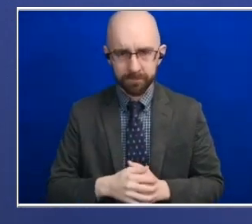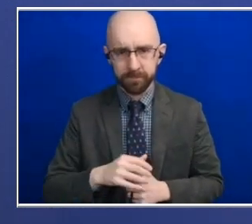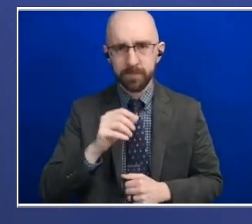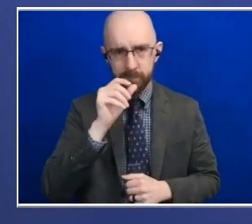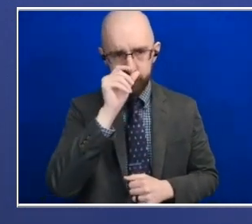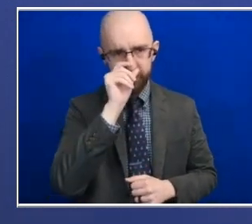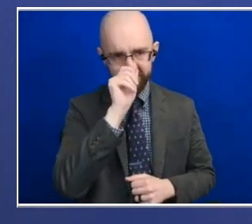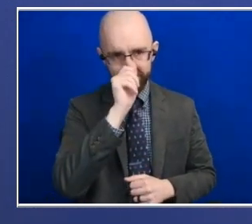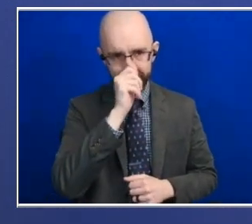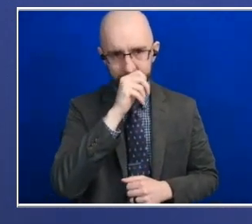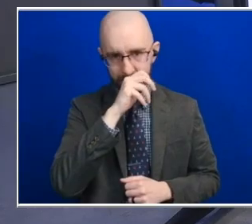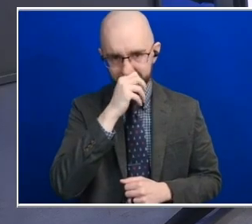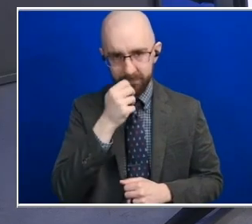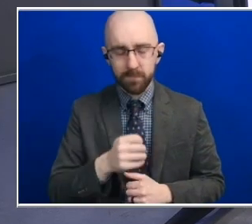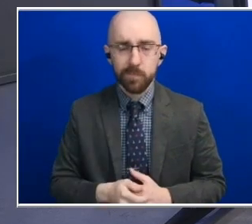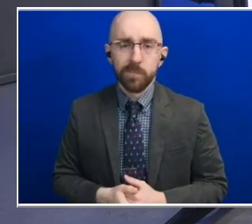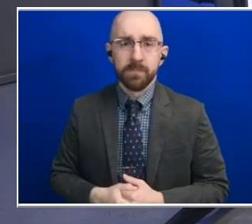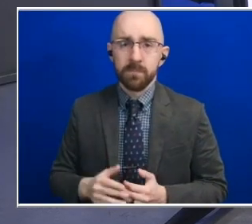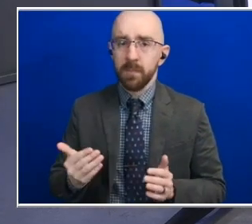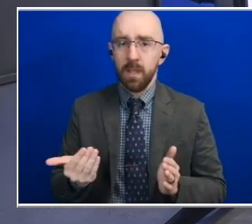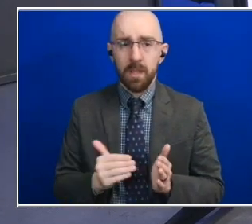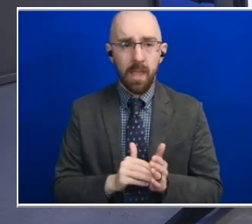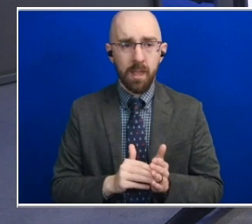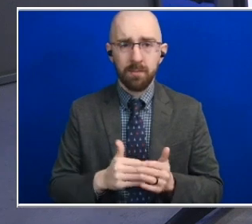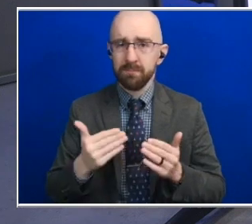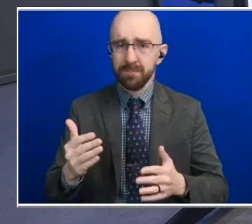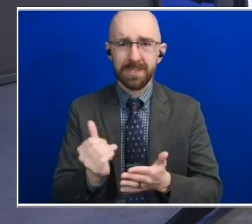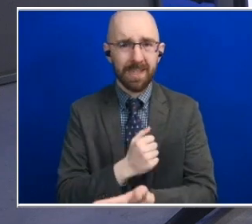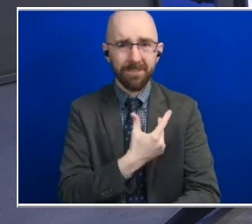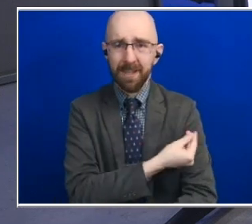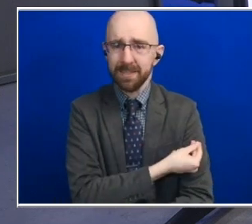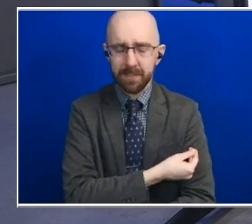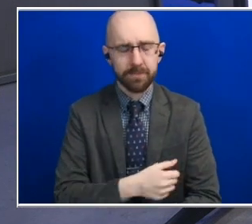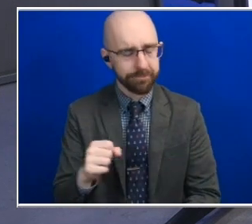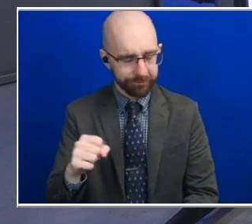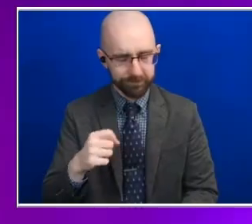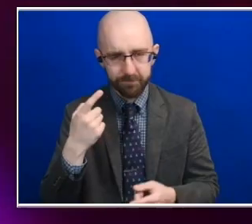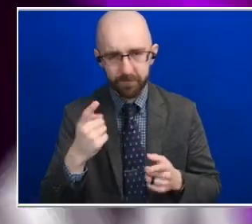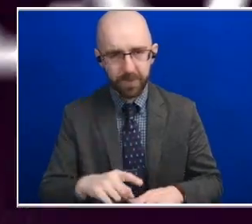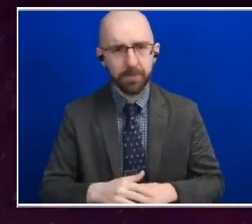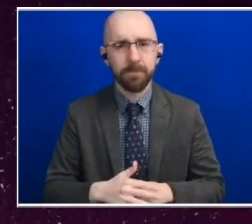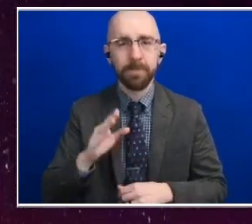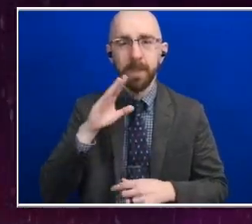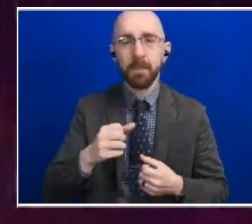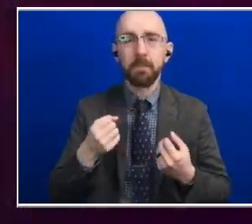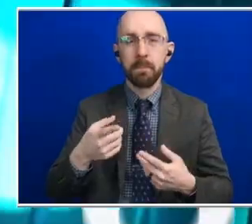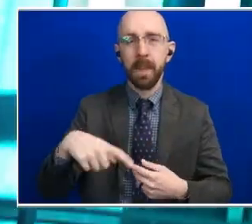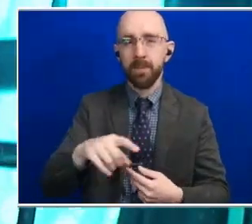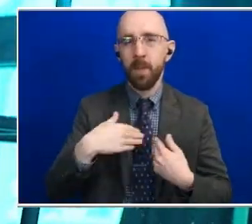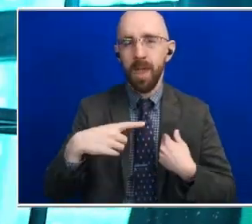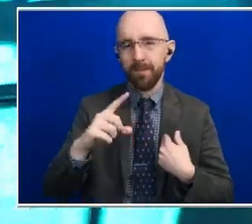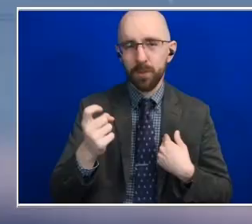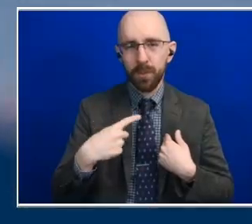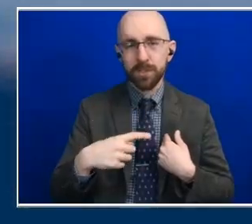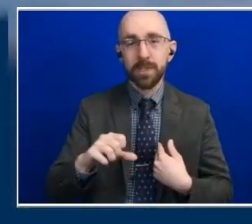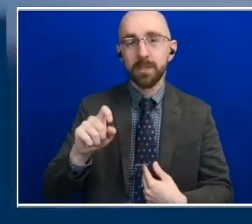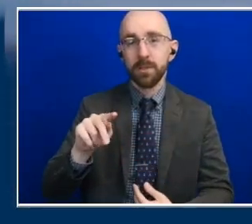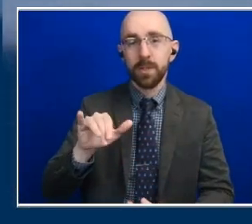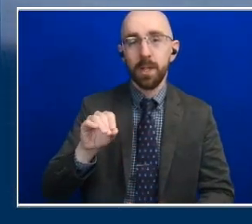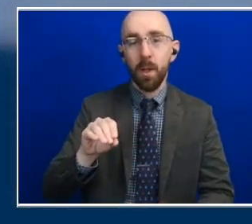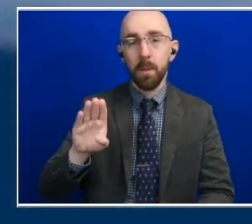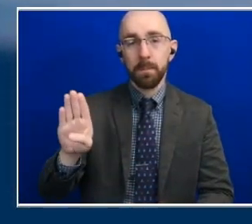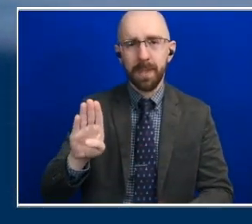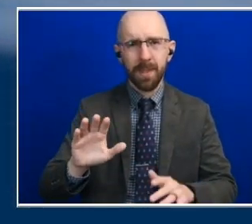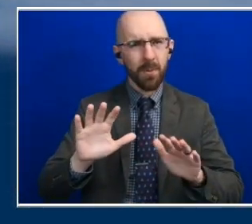impact. So once again, get vaccinated. Yep. All right. We know many of you have questions. Let's head to Studio B. Wait a minute. Wait for it. It's